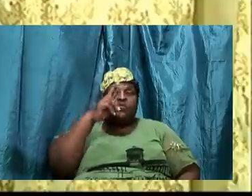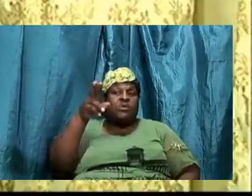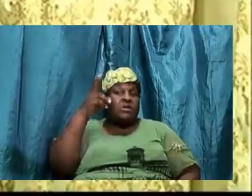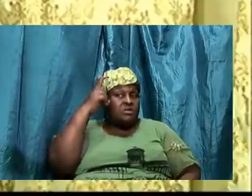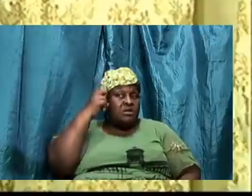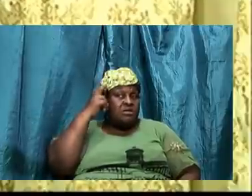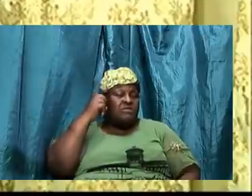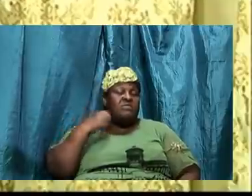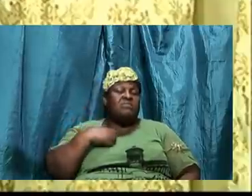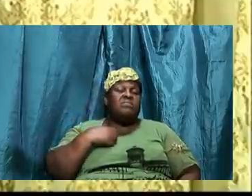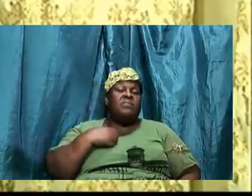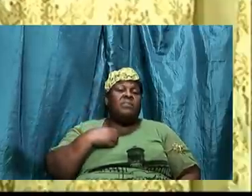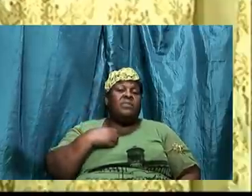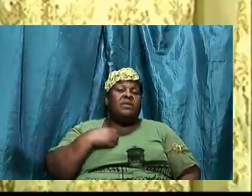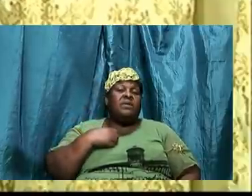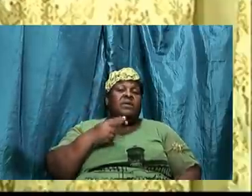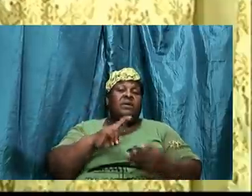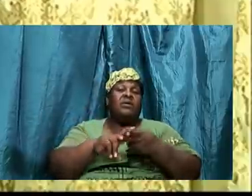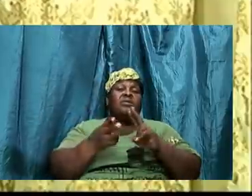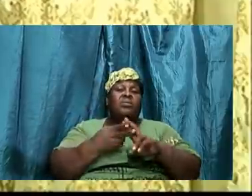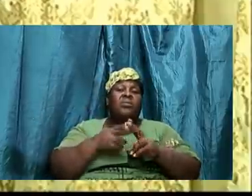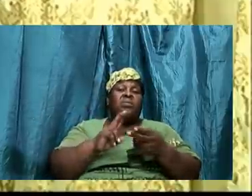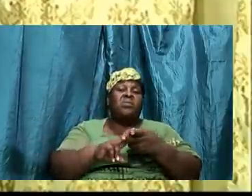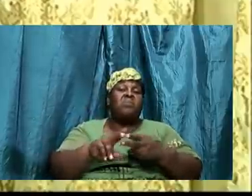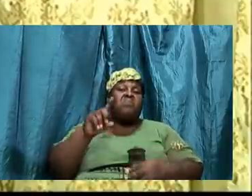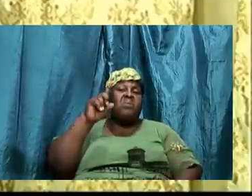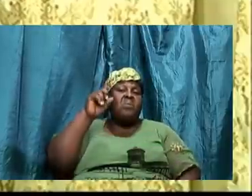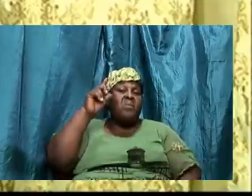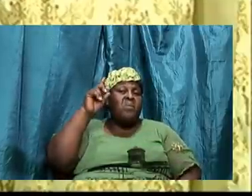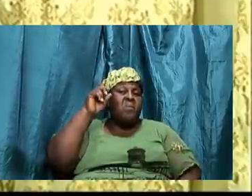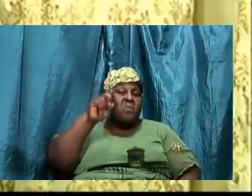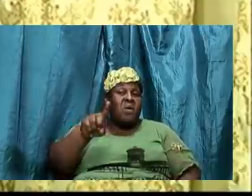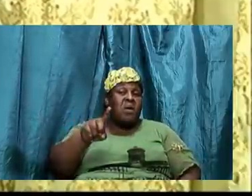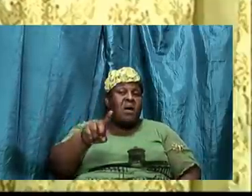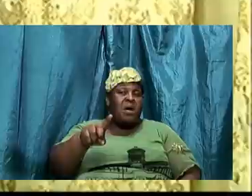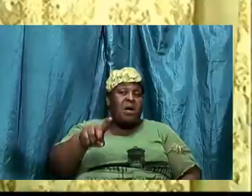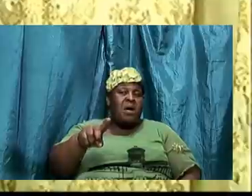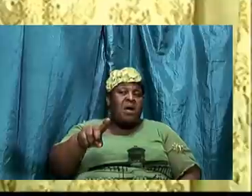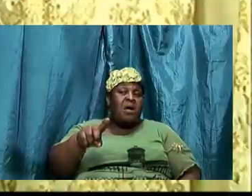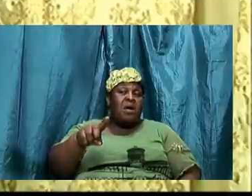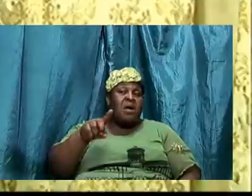And his number one goal is to destroy